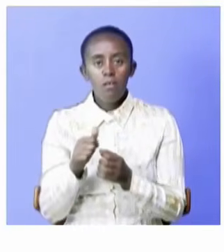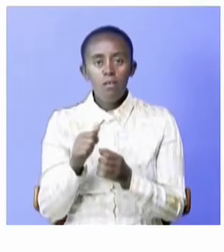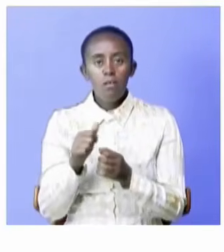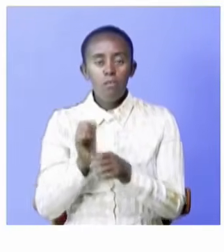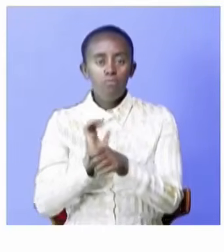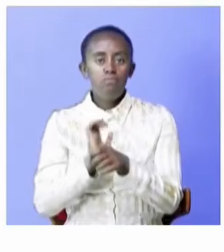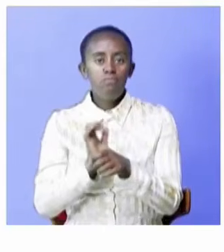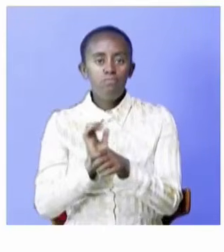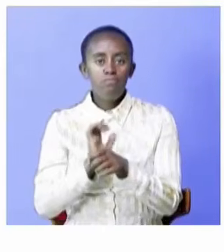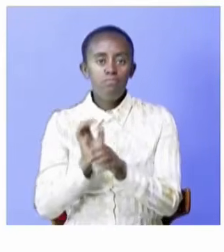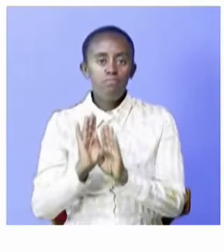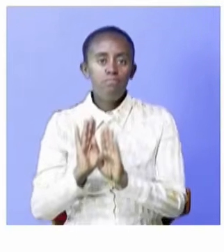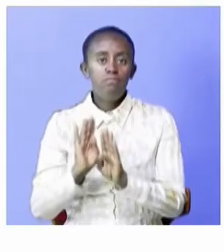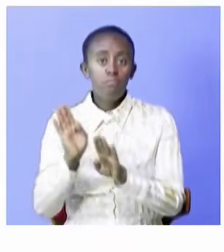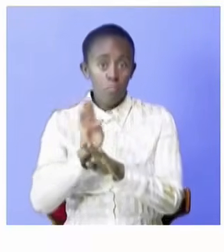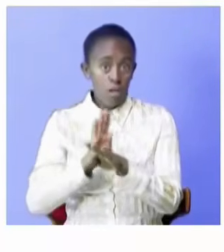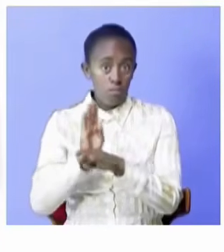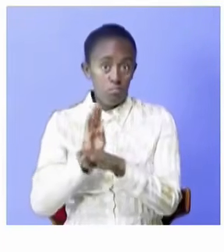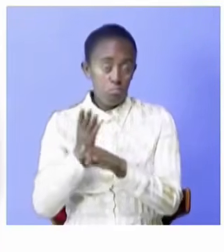tomorrow.